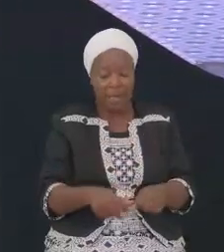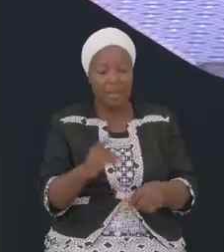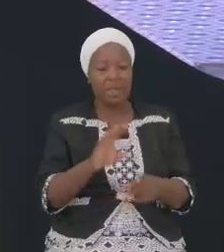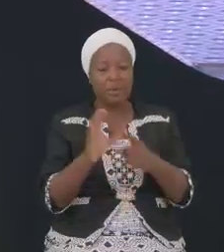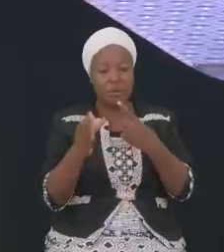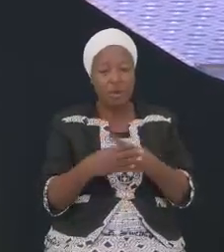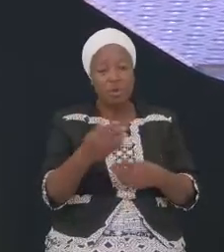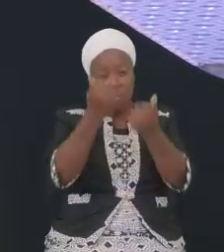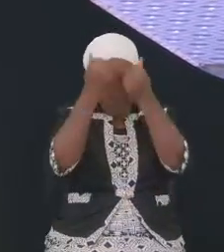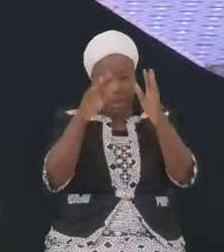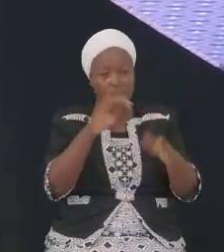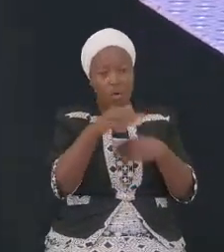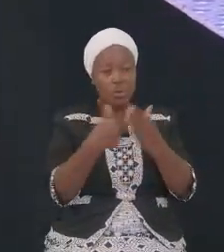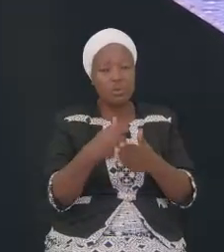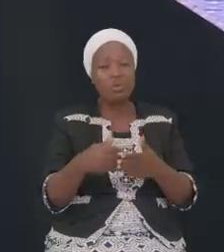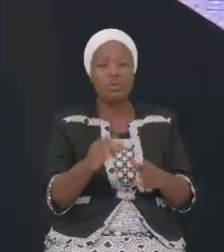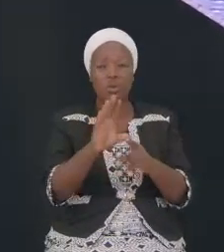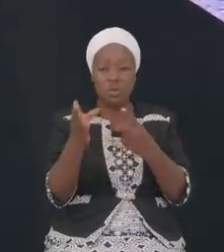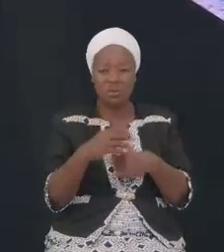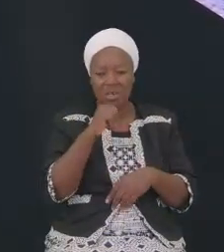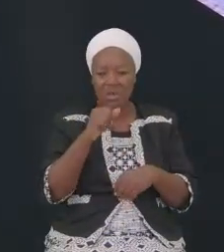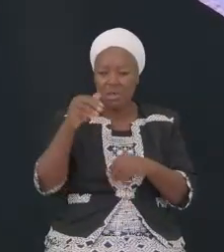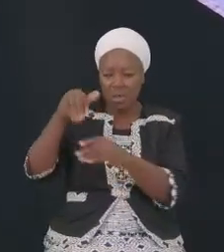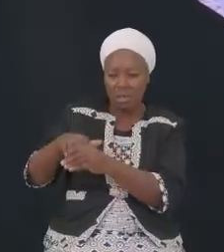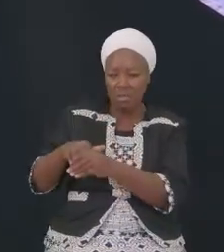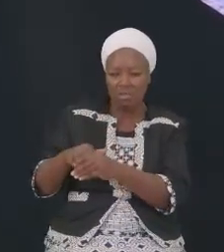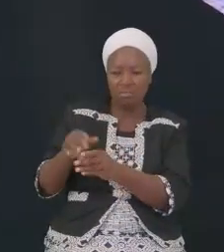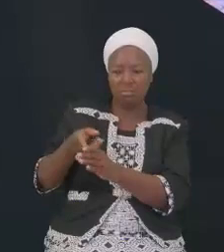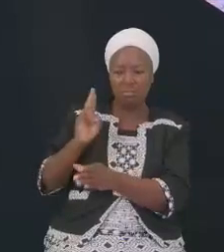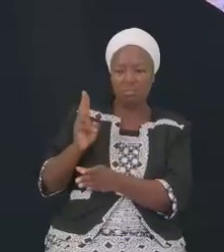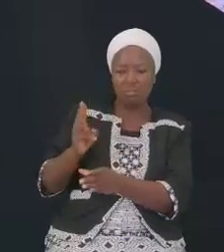new covenant, you're not in and out,